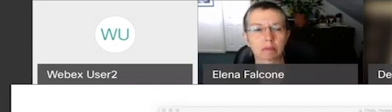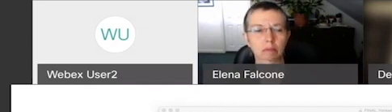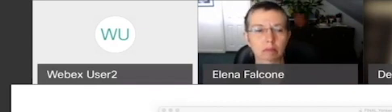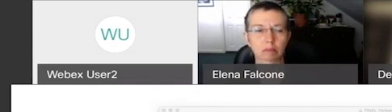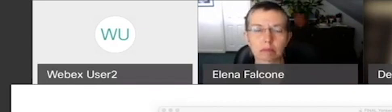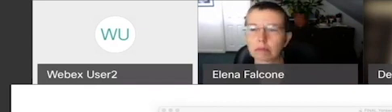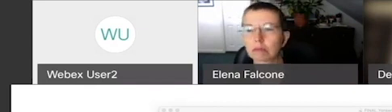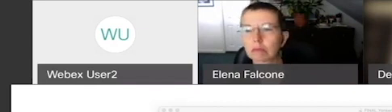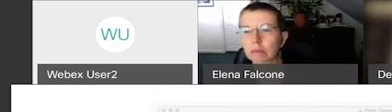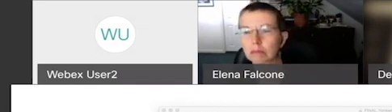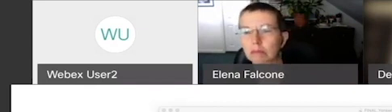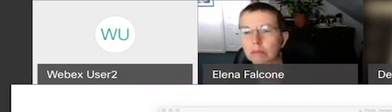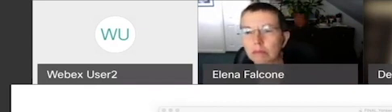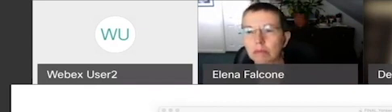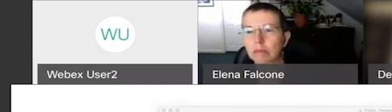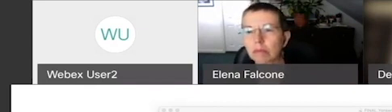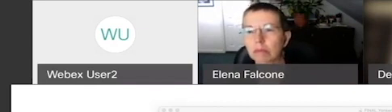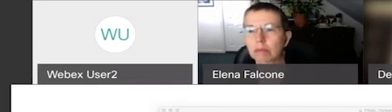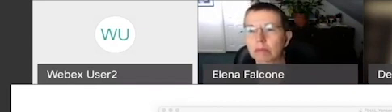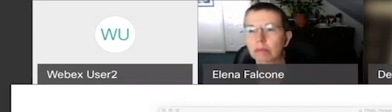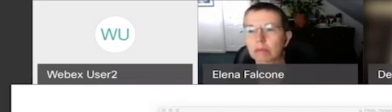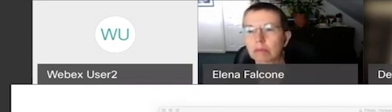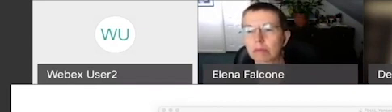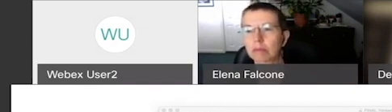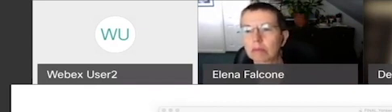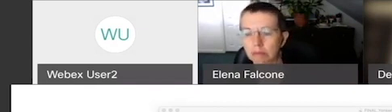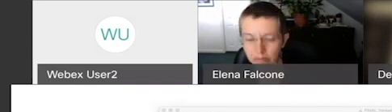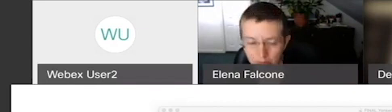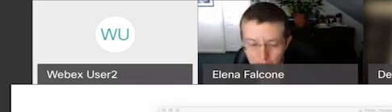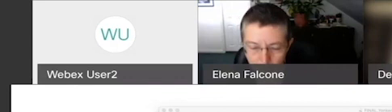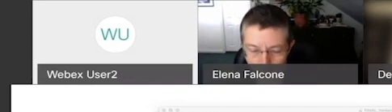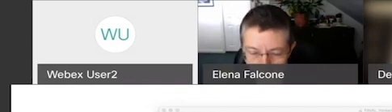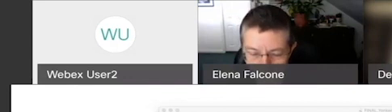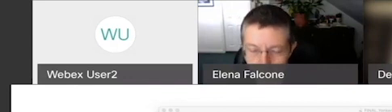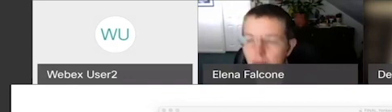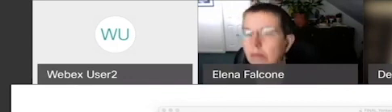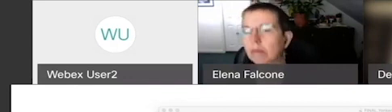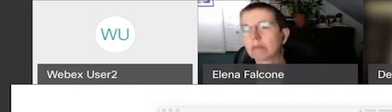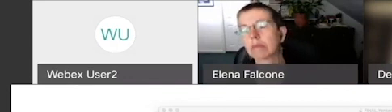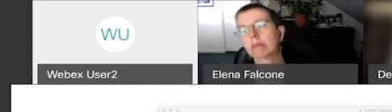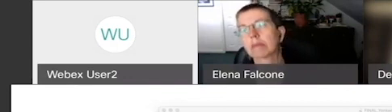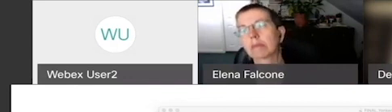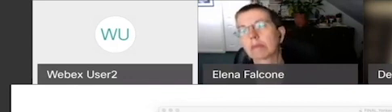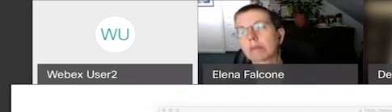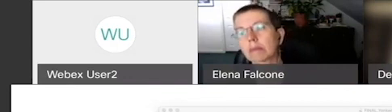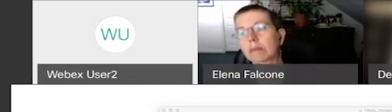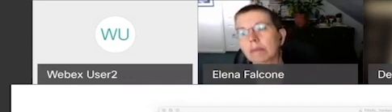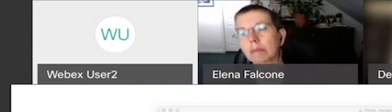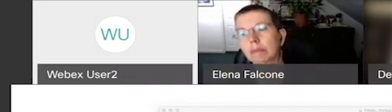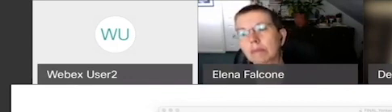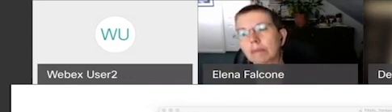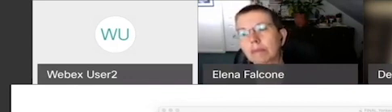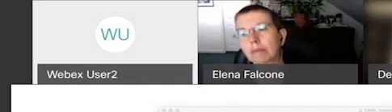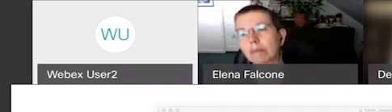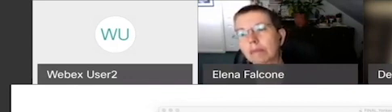life times of what the direction is. And it's saying, it's okay, this is what my wishes are. Which is